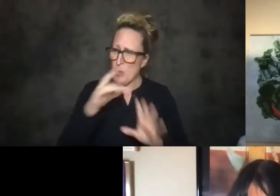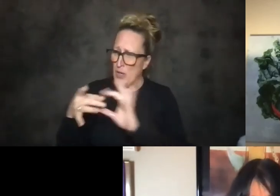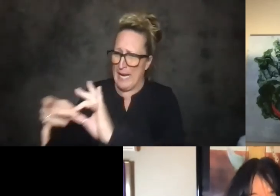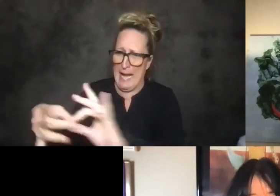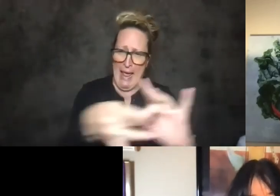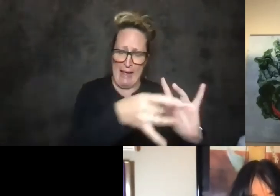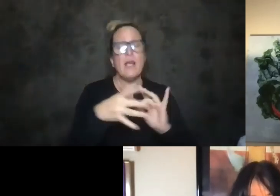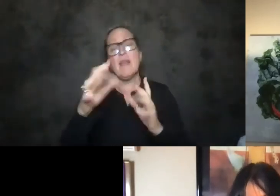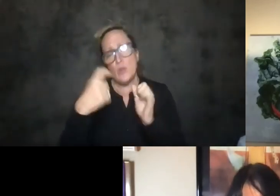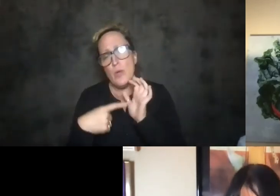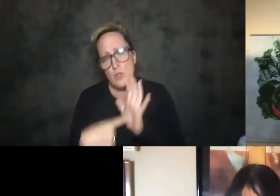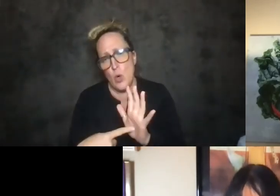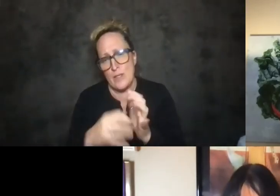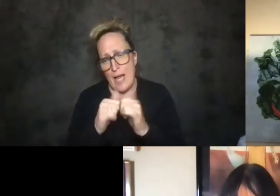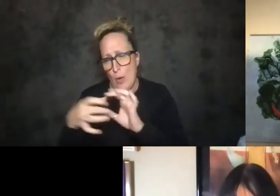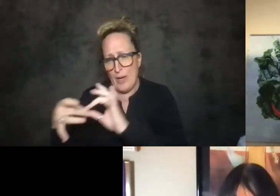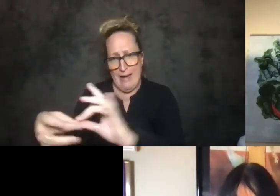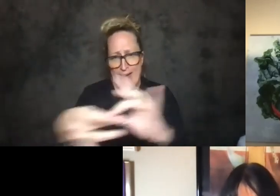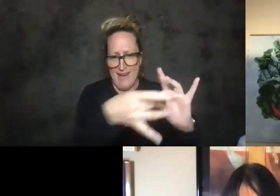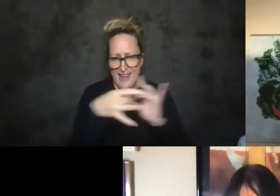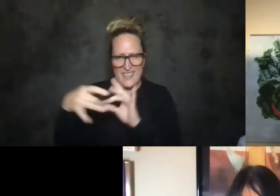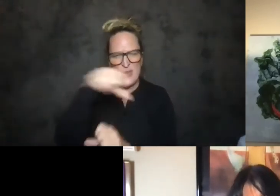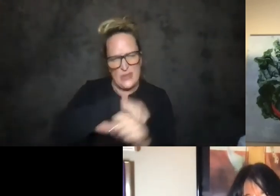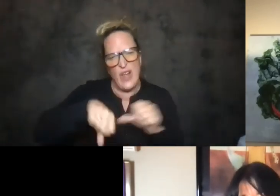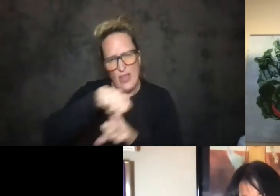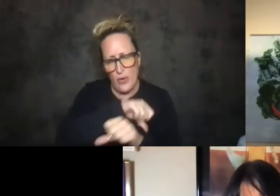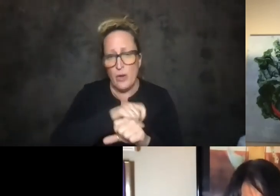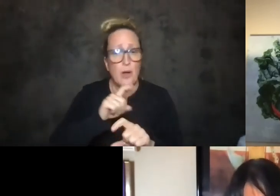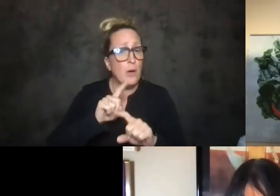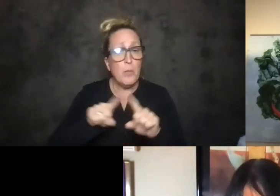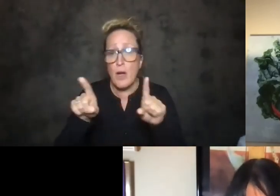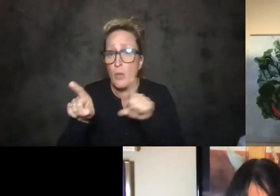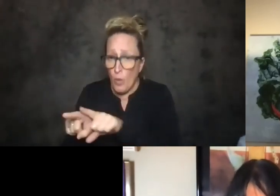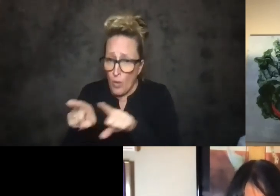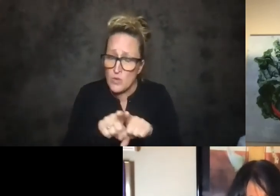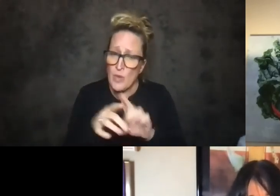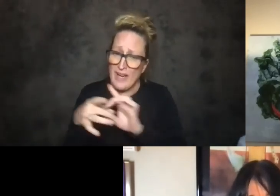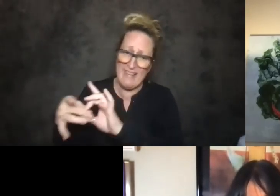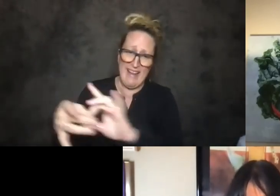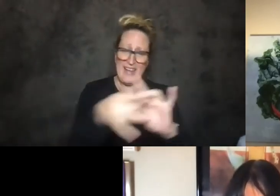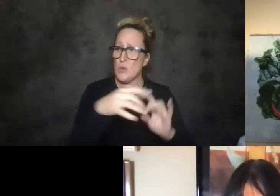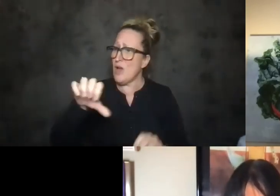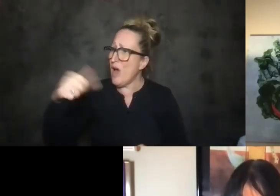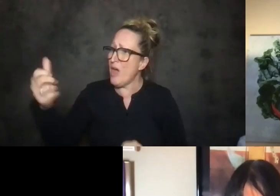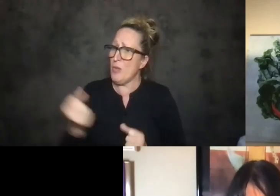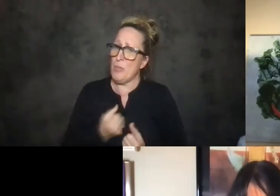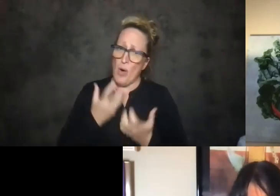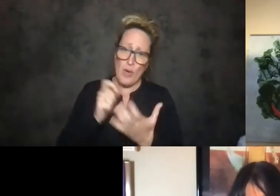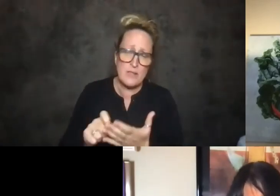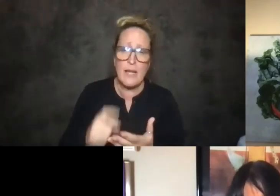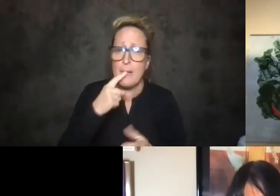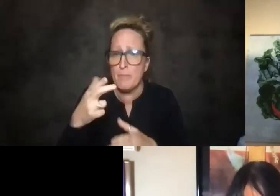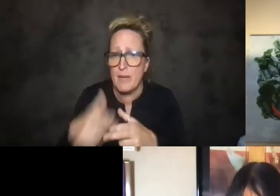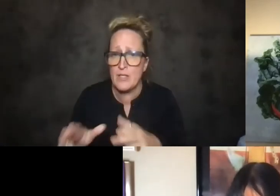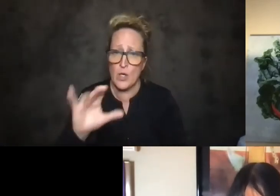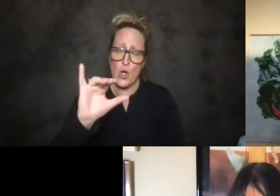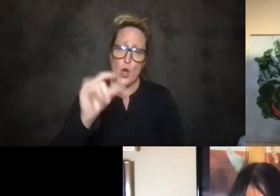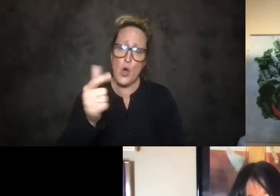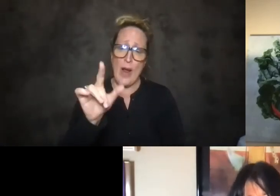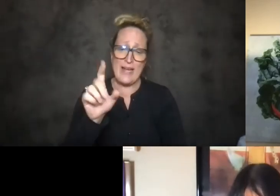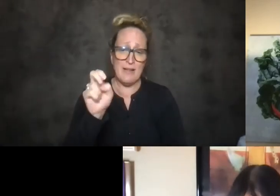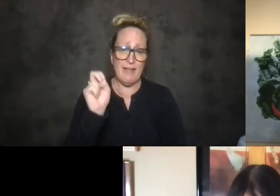what I wanted to show, is how we were connected to each other, but we're also connected to all these other poets. Like I mentioned, Gwendolyn